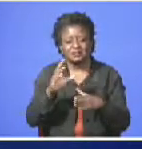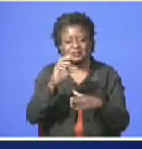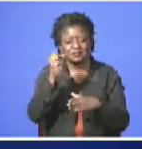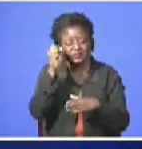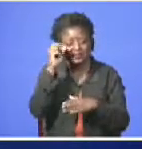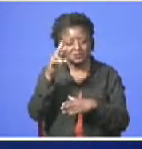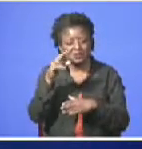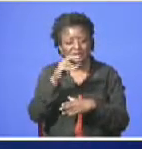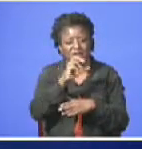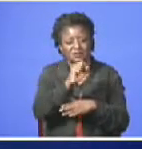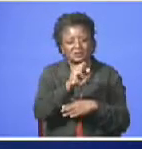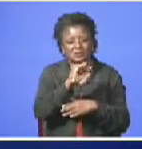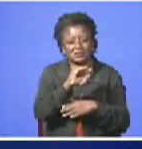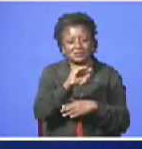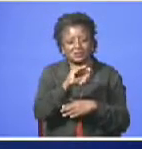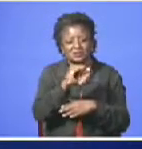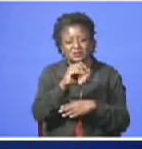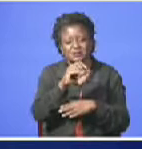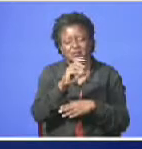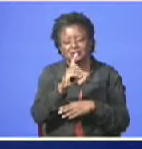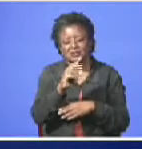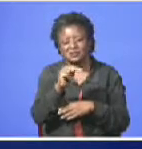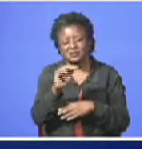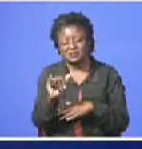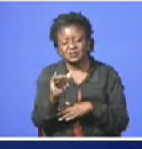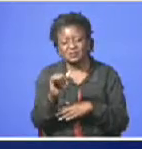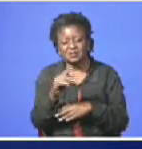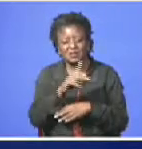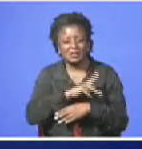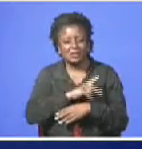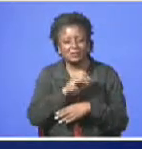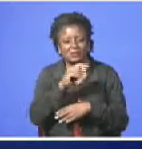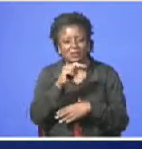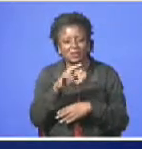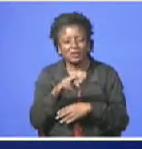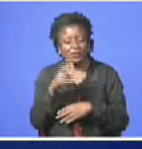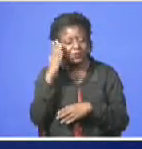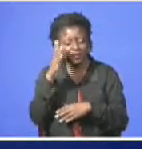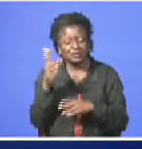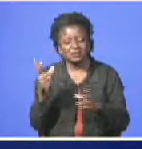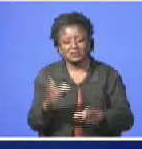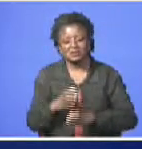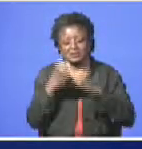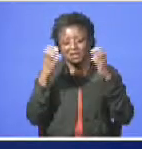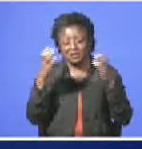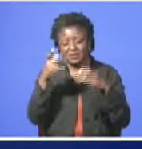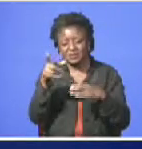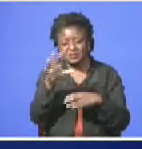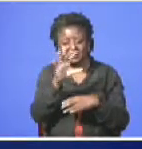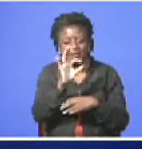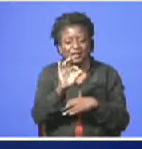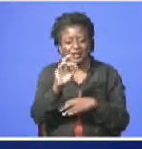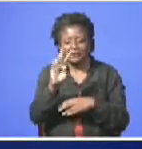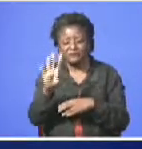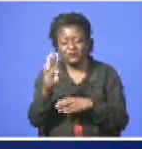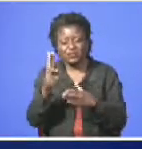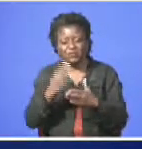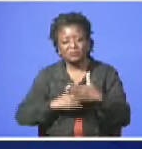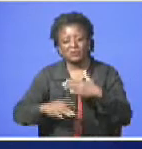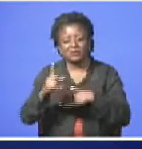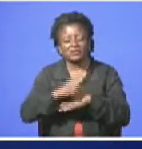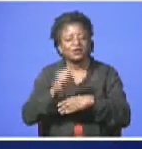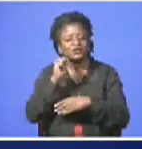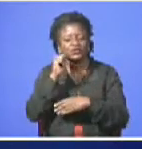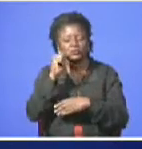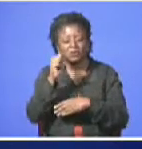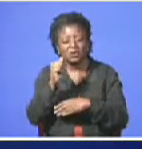and author will celebrate his 94th birthday tomorrow, Saturday, February 20th. Leader of opposition business in the upper